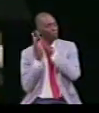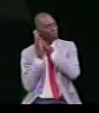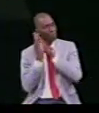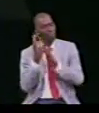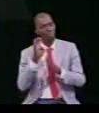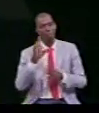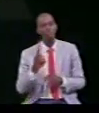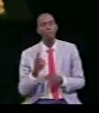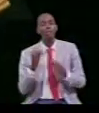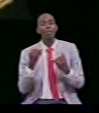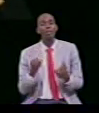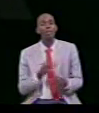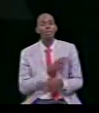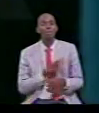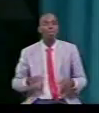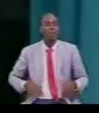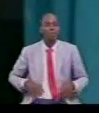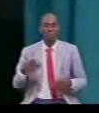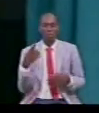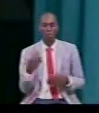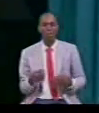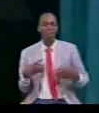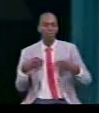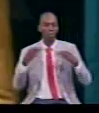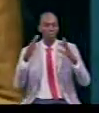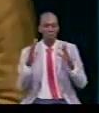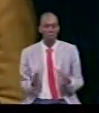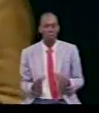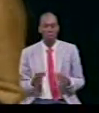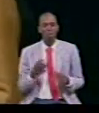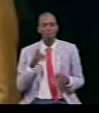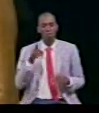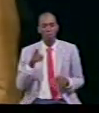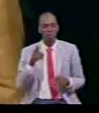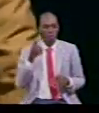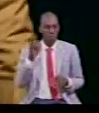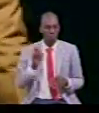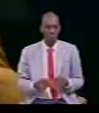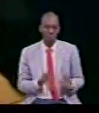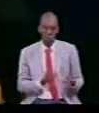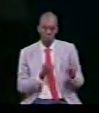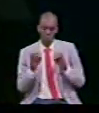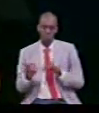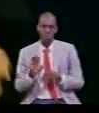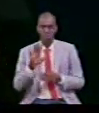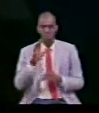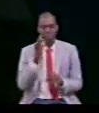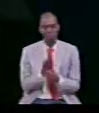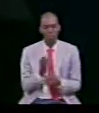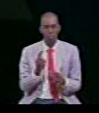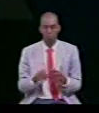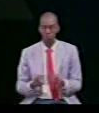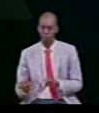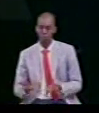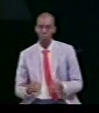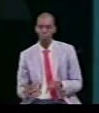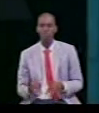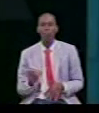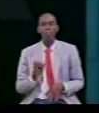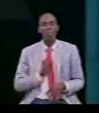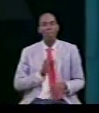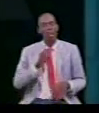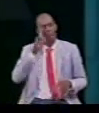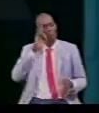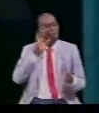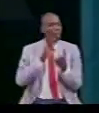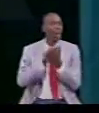healer. And remember, this is faith. You must put that faith into action, because I believe God can